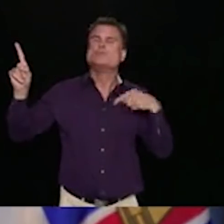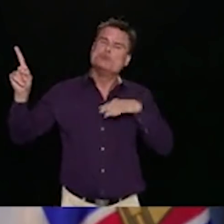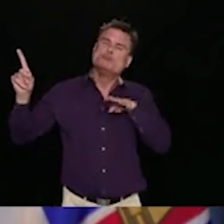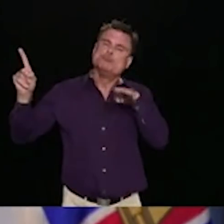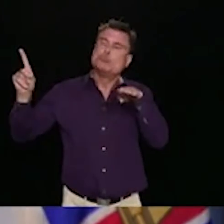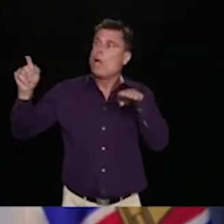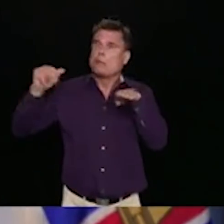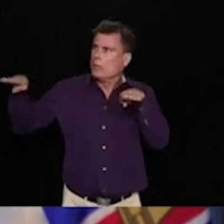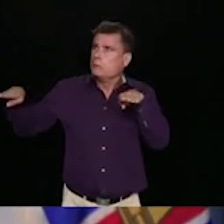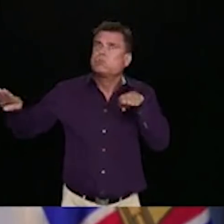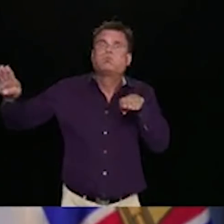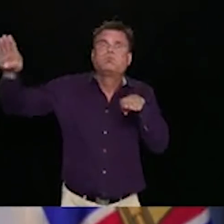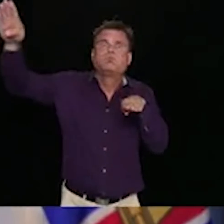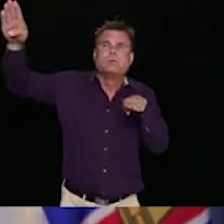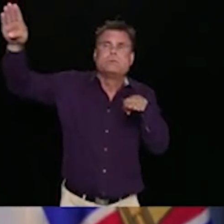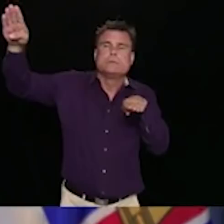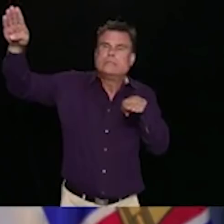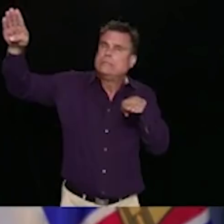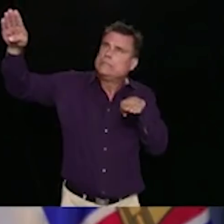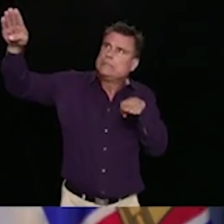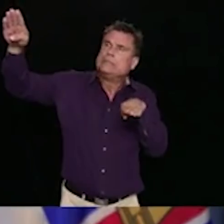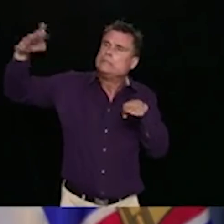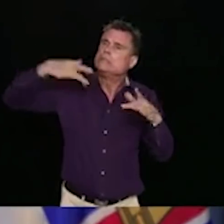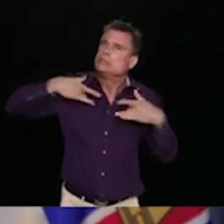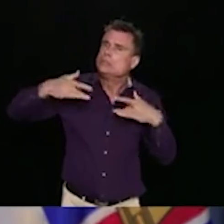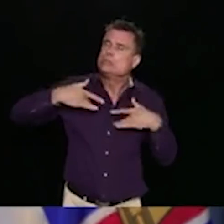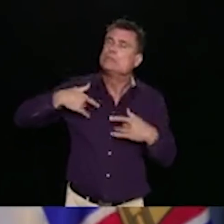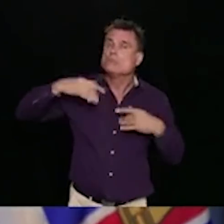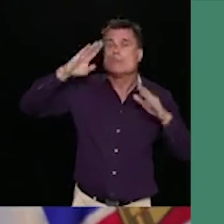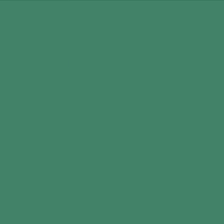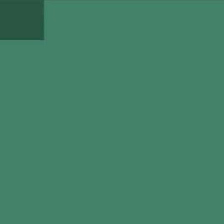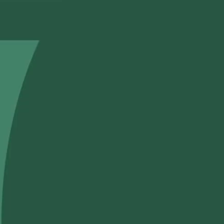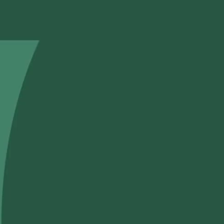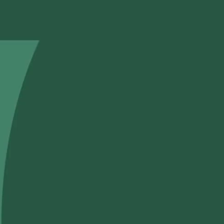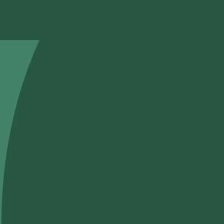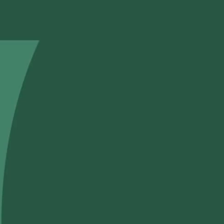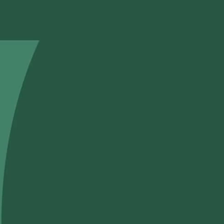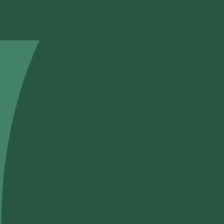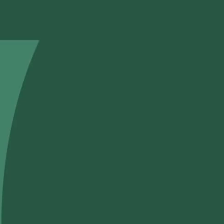Albertans to, when they are here, to make sure that they're doing the things we need them to do as well.